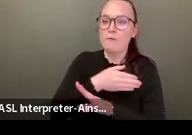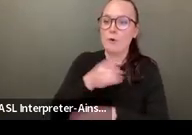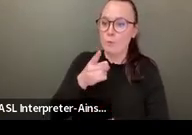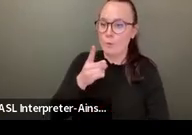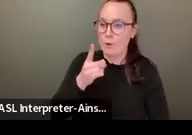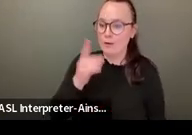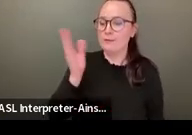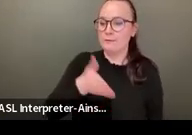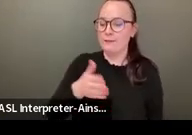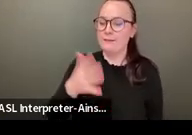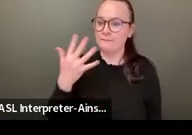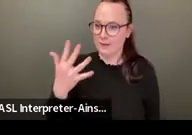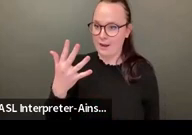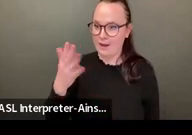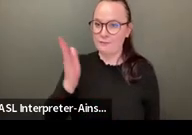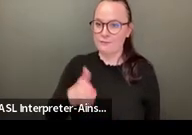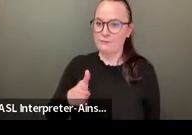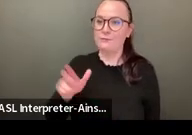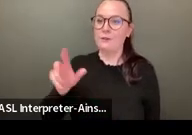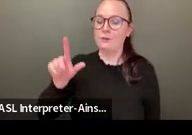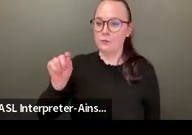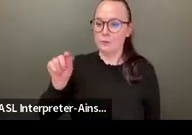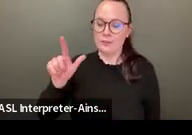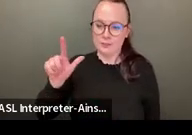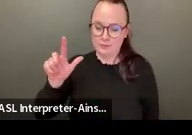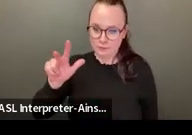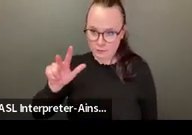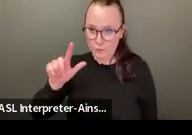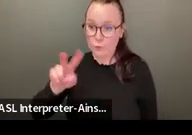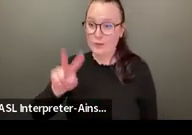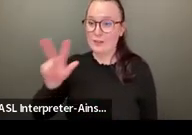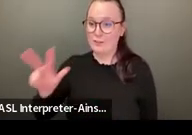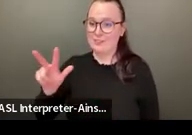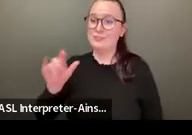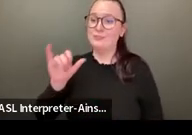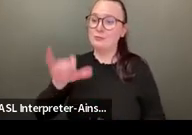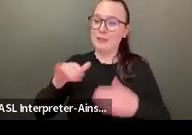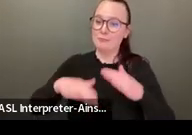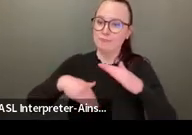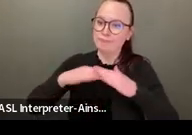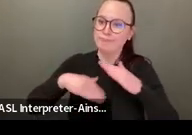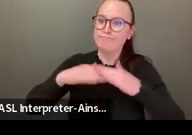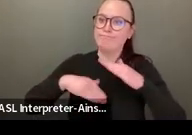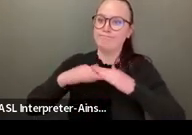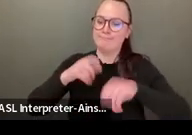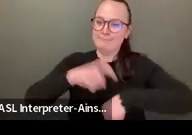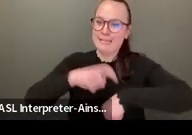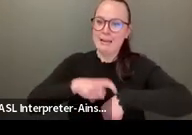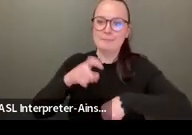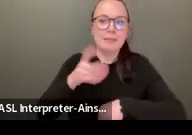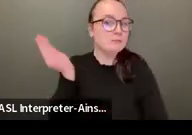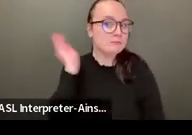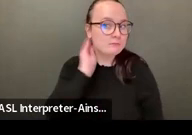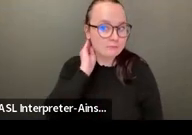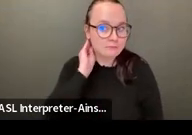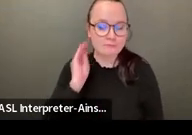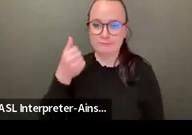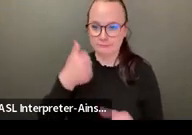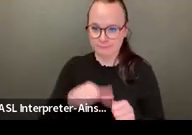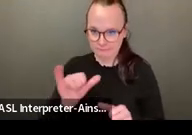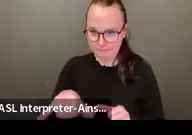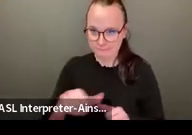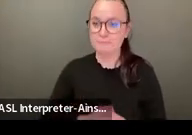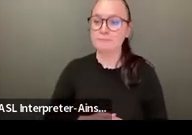1/5/2023. That is your 364 day timeline. That's one 364 day timeline you have to keep in mind. The other one would be